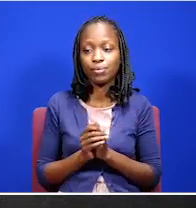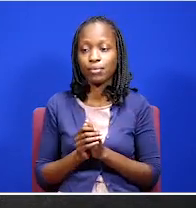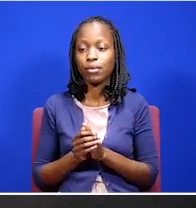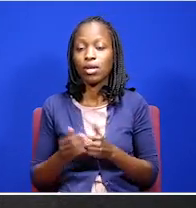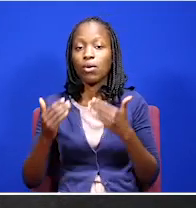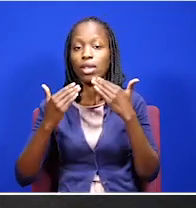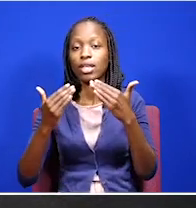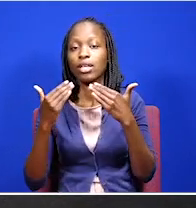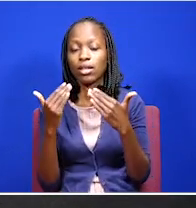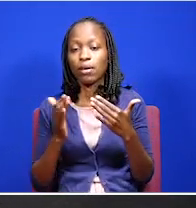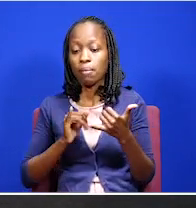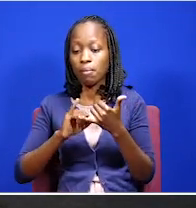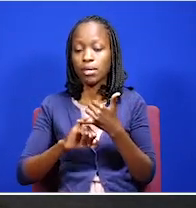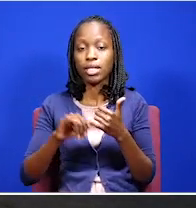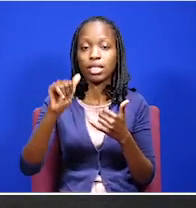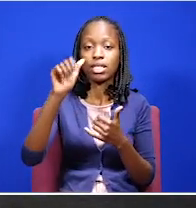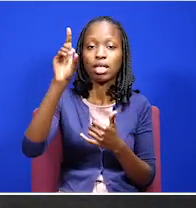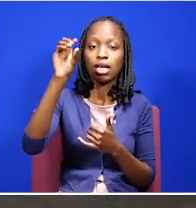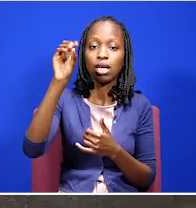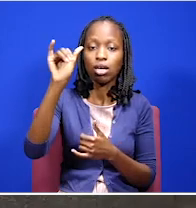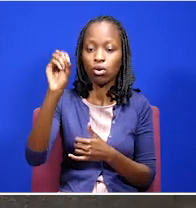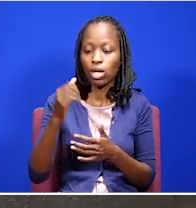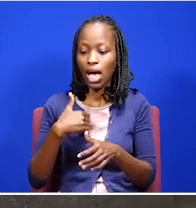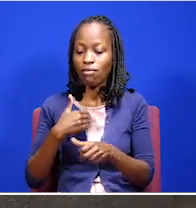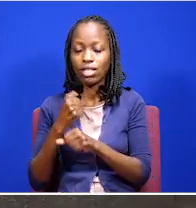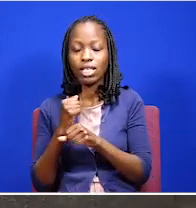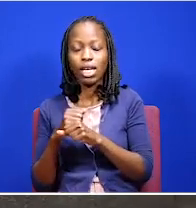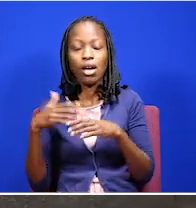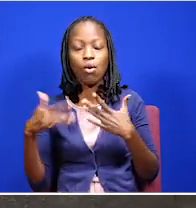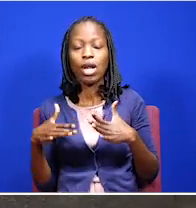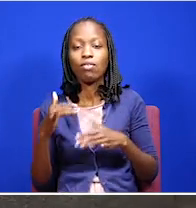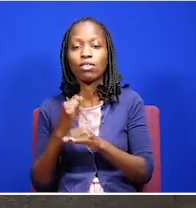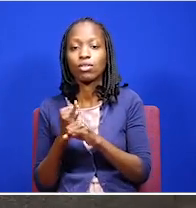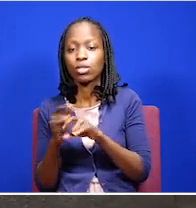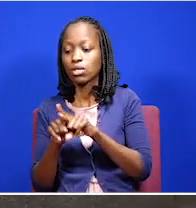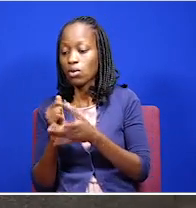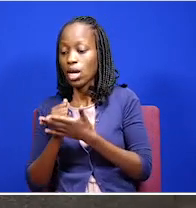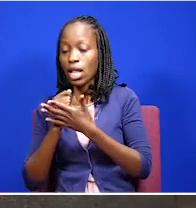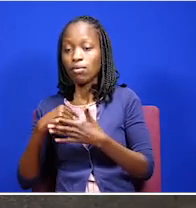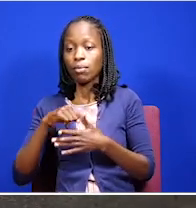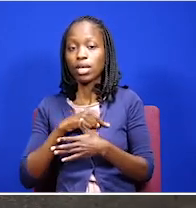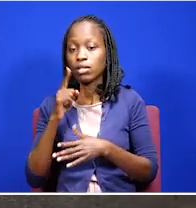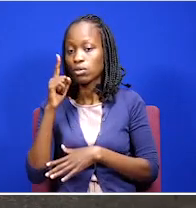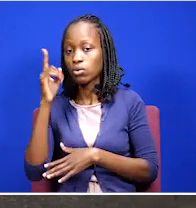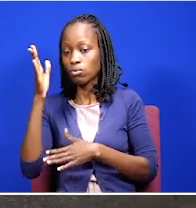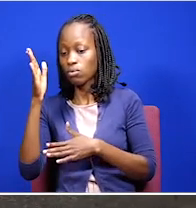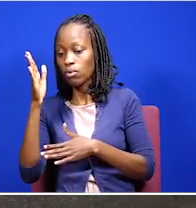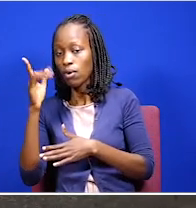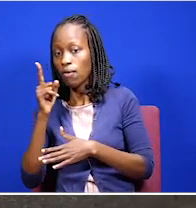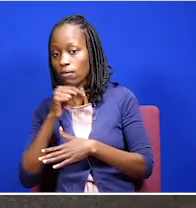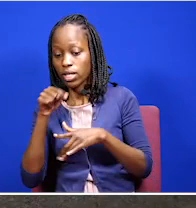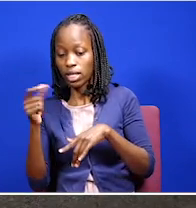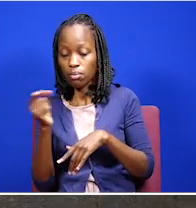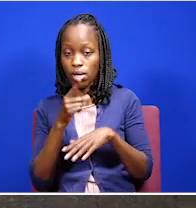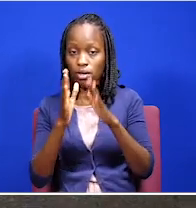appreciate Mrs. Adoyo. She's done a wonderful, wonderful job of just helping us to conclude in this month of prayer. And it